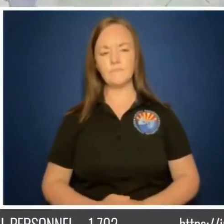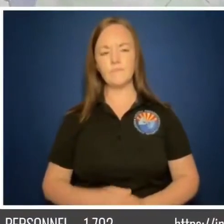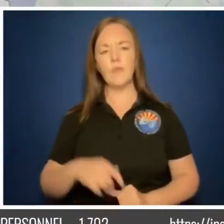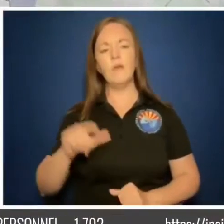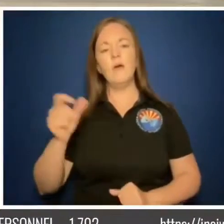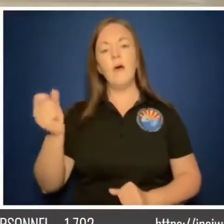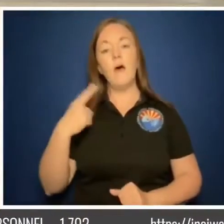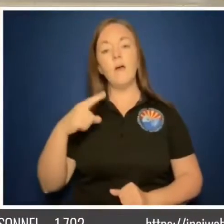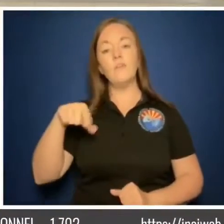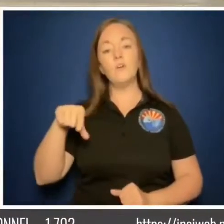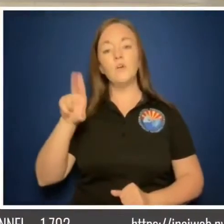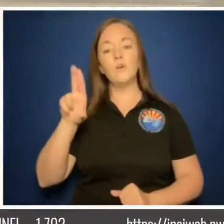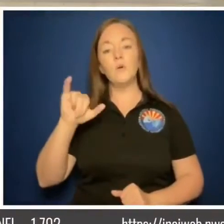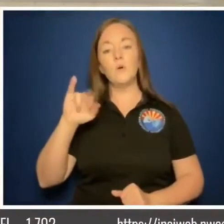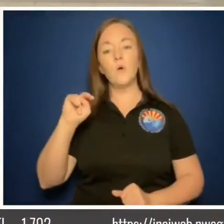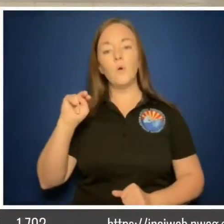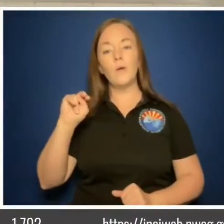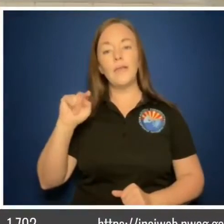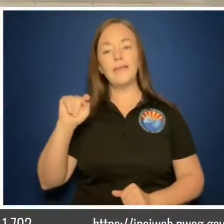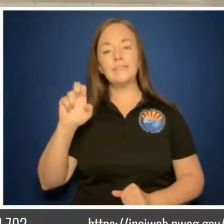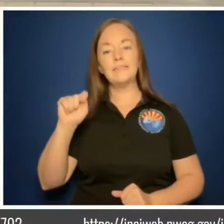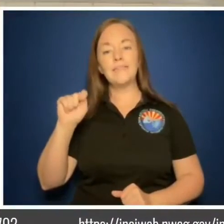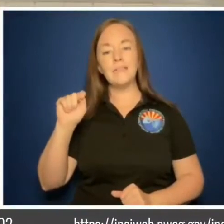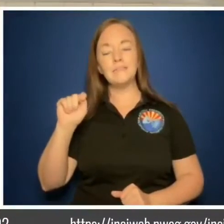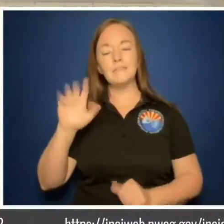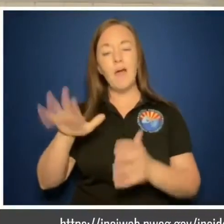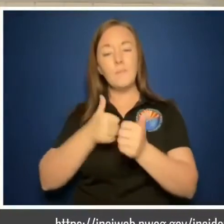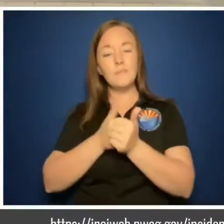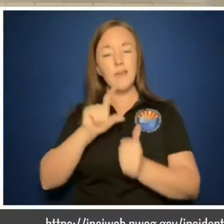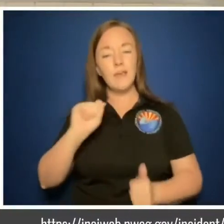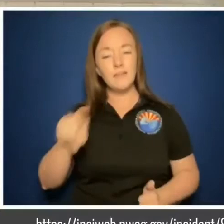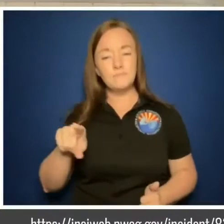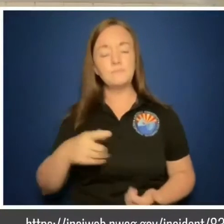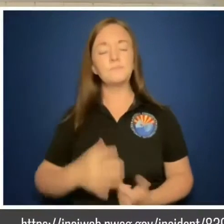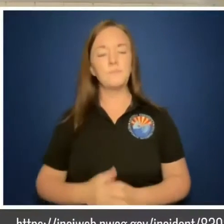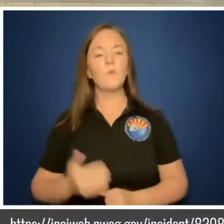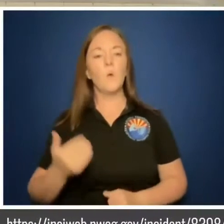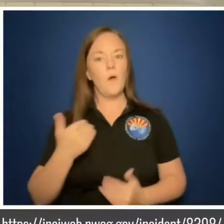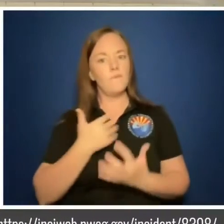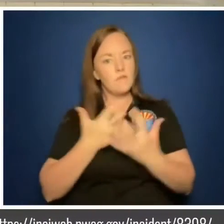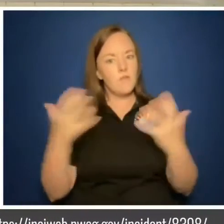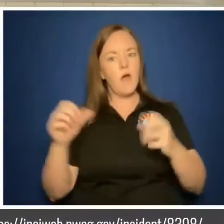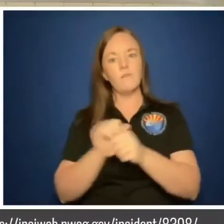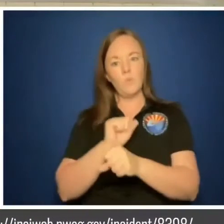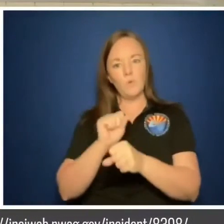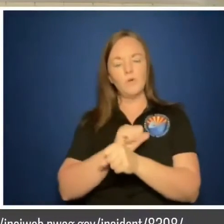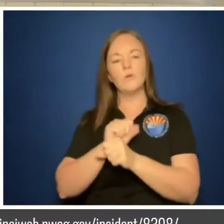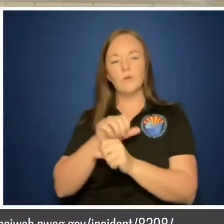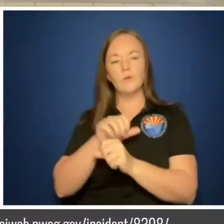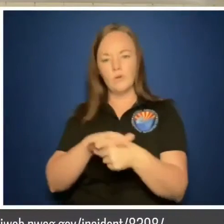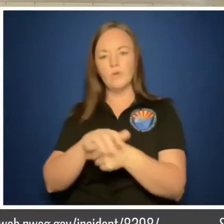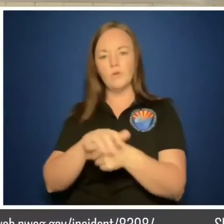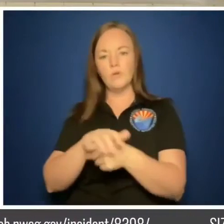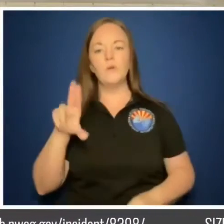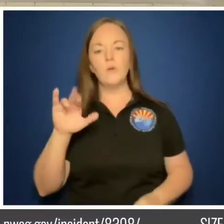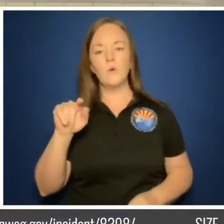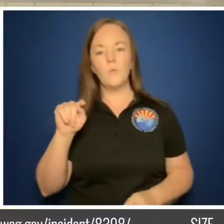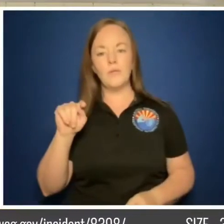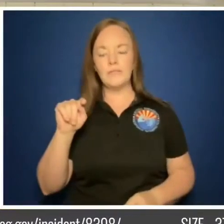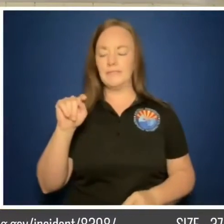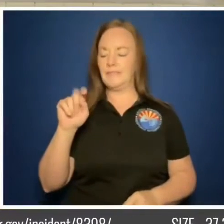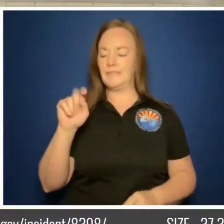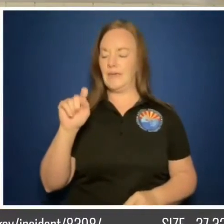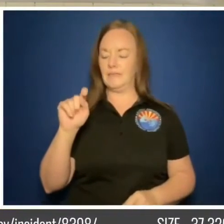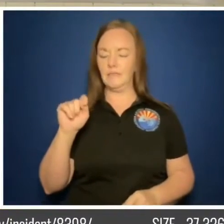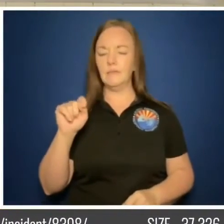Quintet update. We have a huge investment down here in Quintet. We've got dozer lines on the north side of the community